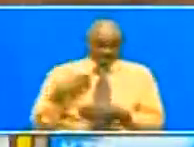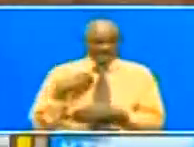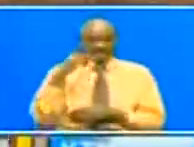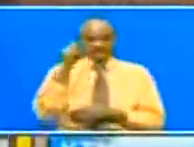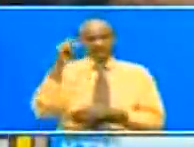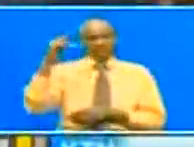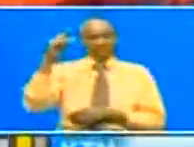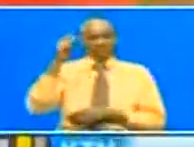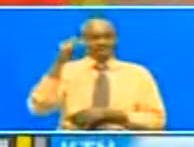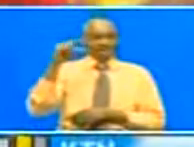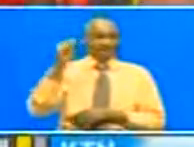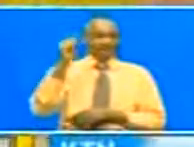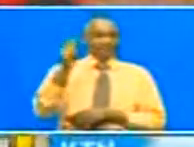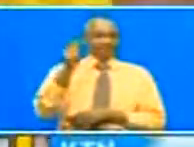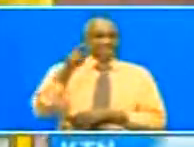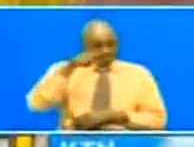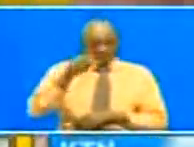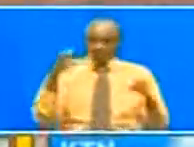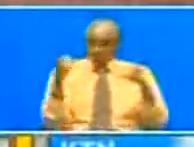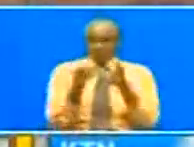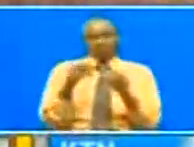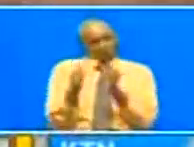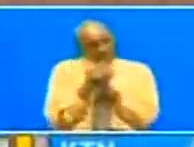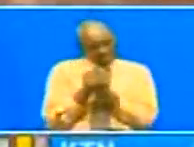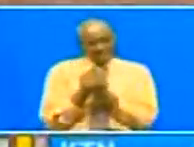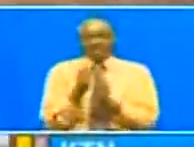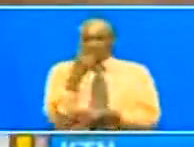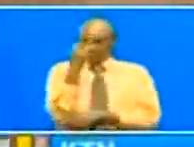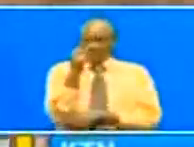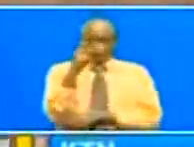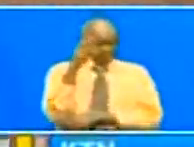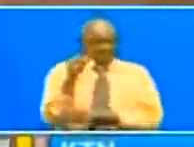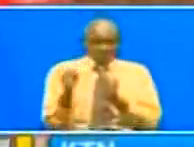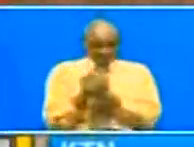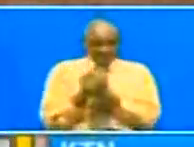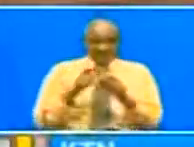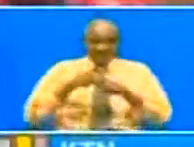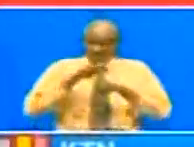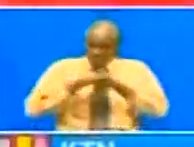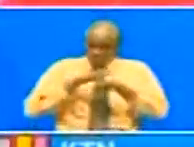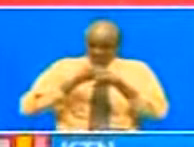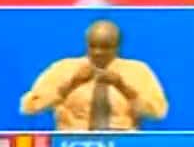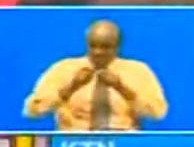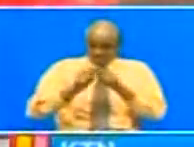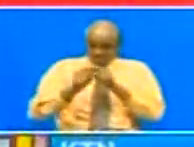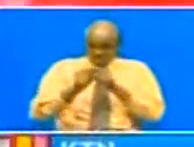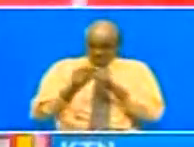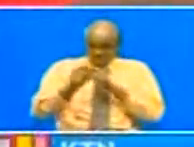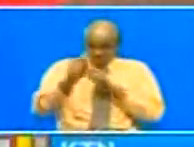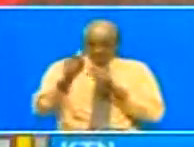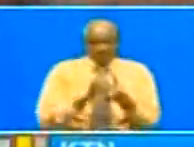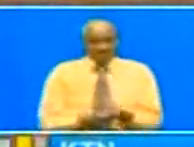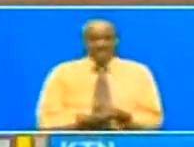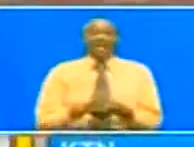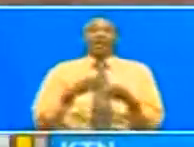Kaptagat. The group sticks together for about 25 kilometers when slowly the wheat is separated from the chaff. It